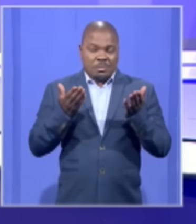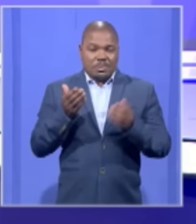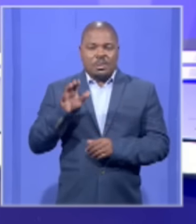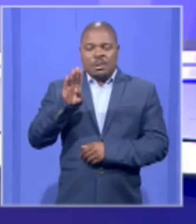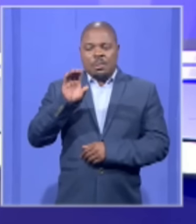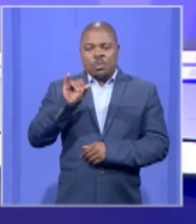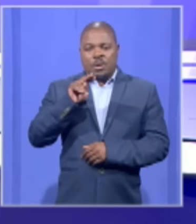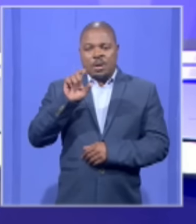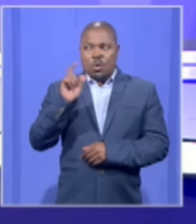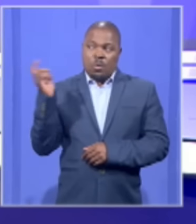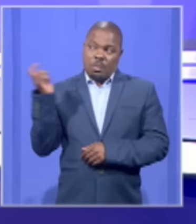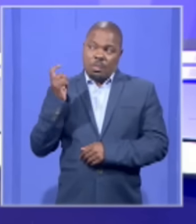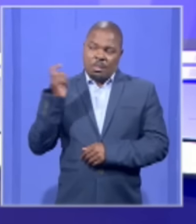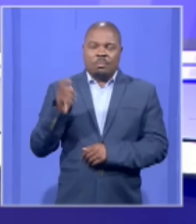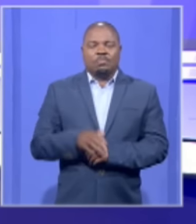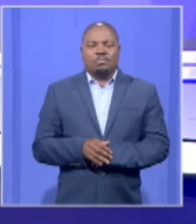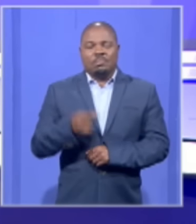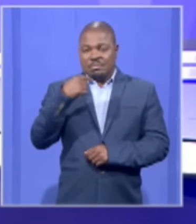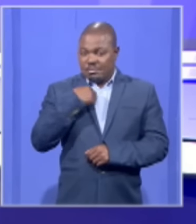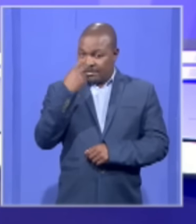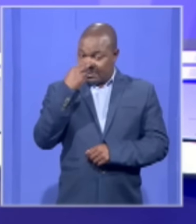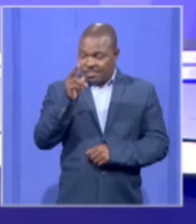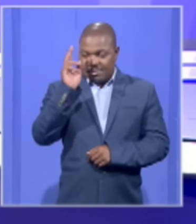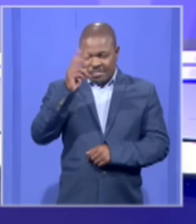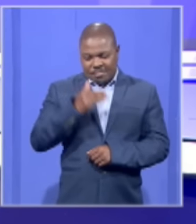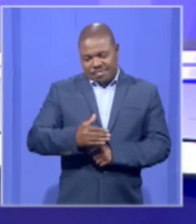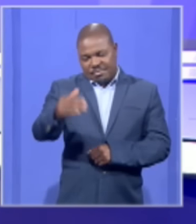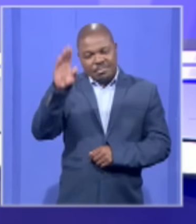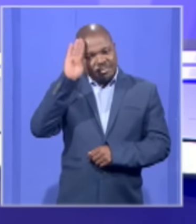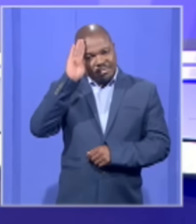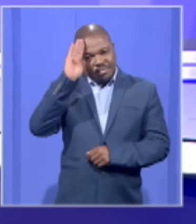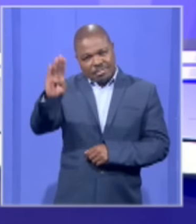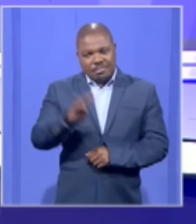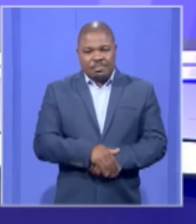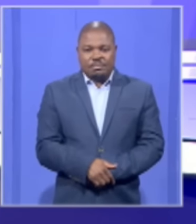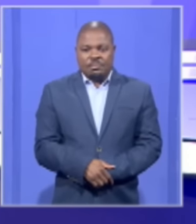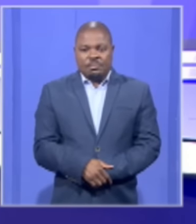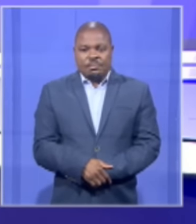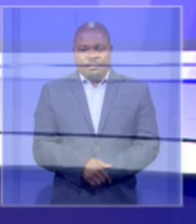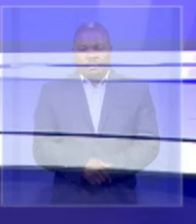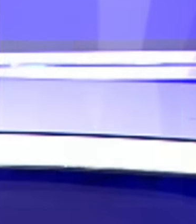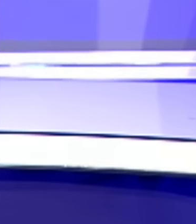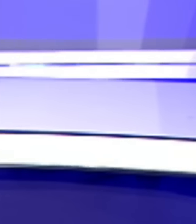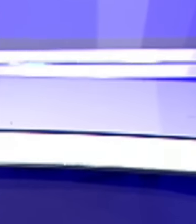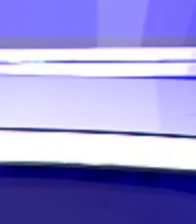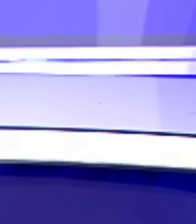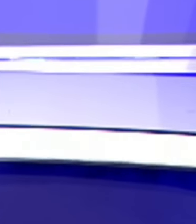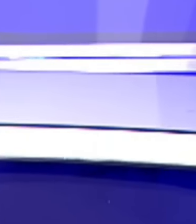mo lebimang ka tsa maemo a bosa go fitlha re kopana gape mo nakong e tlang. Sala sentle.